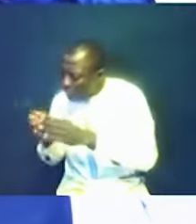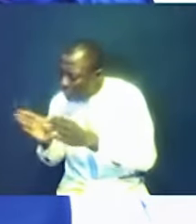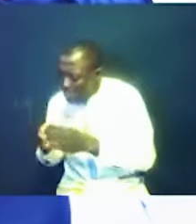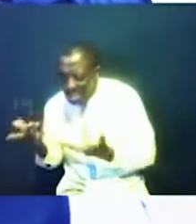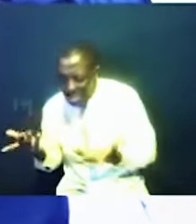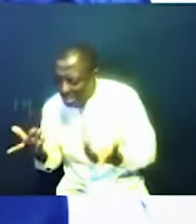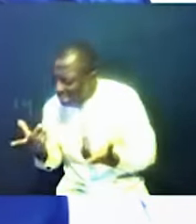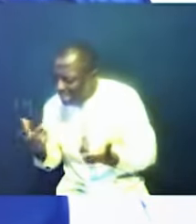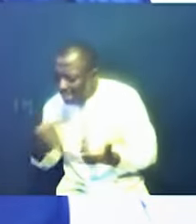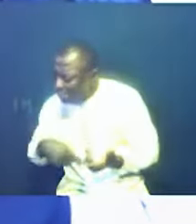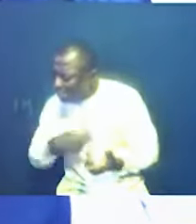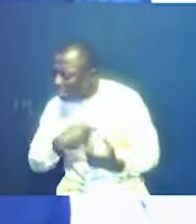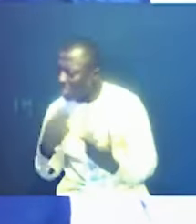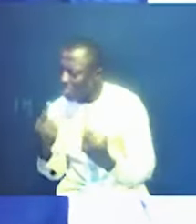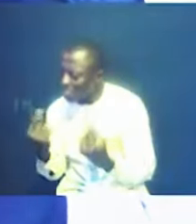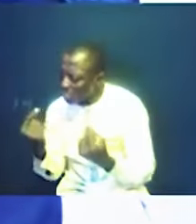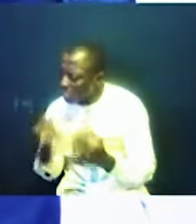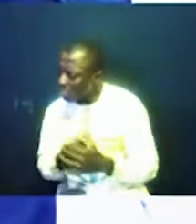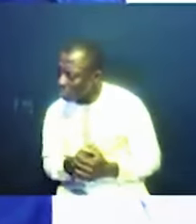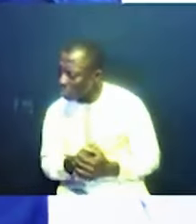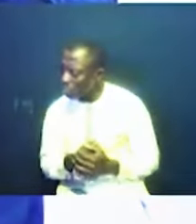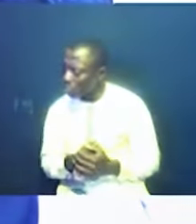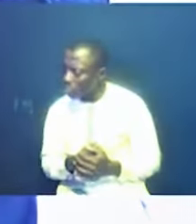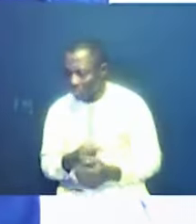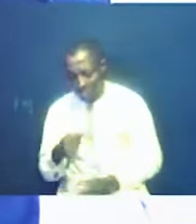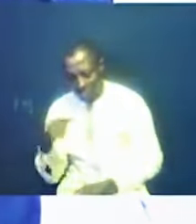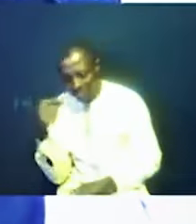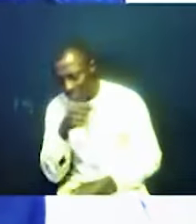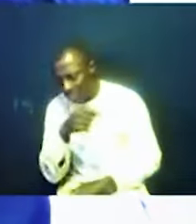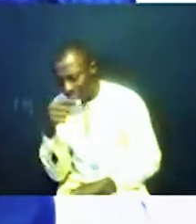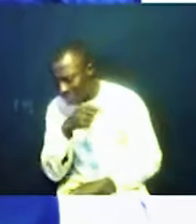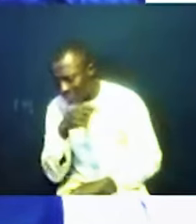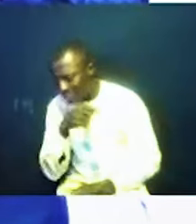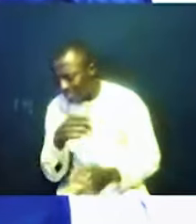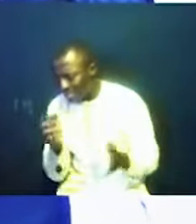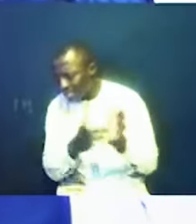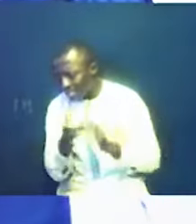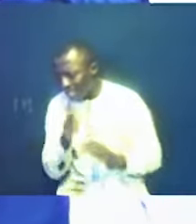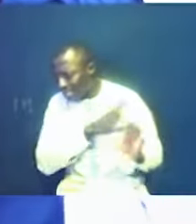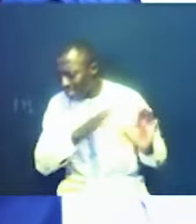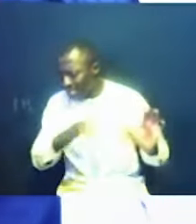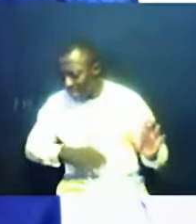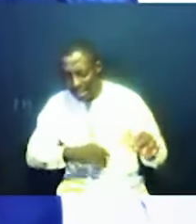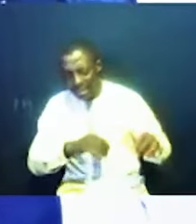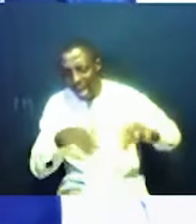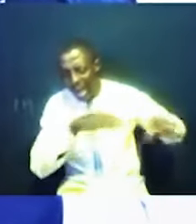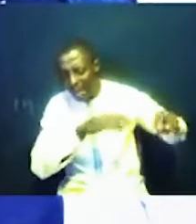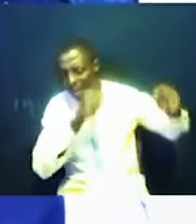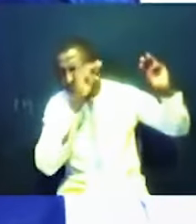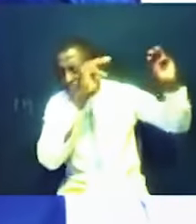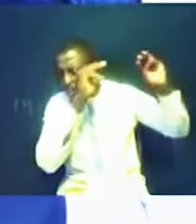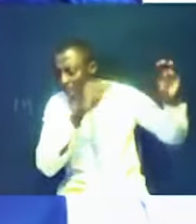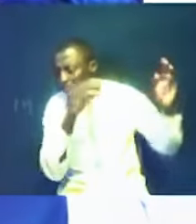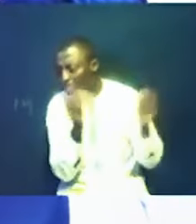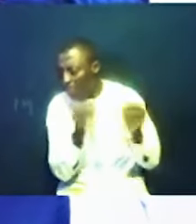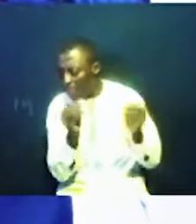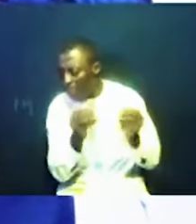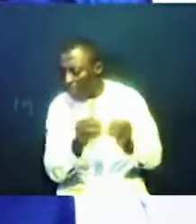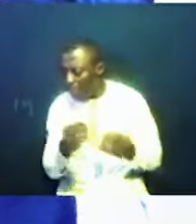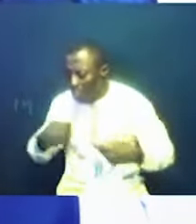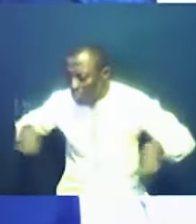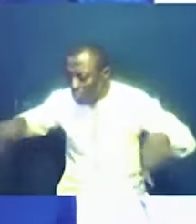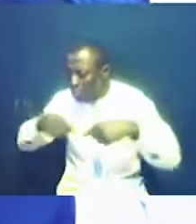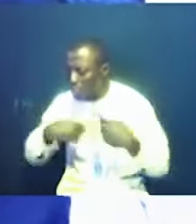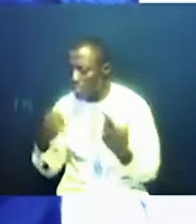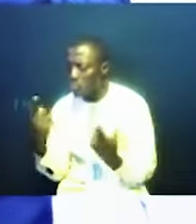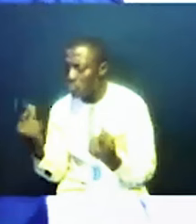accomplishing? They asked. Here is this man performing many miracles. And I saw for